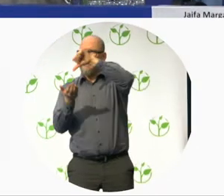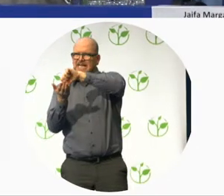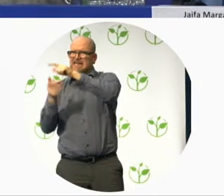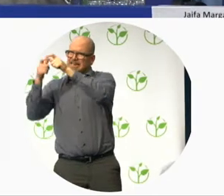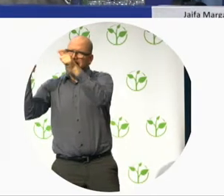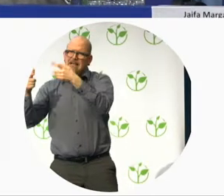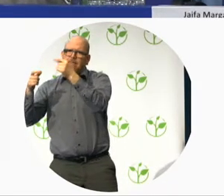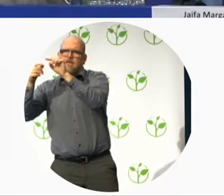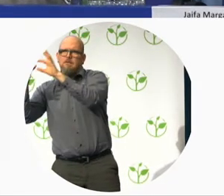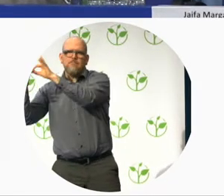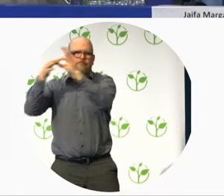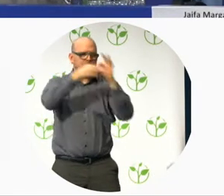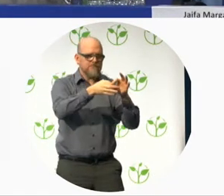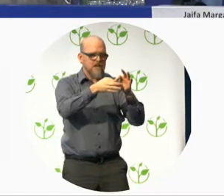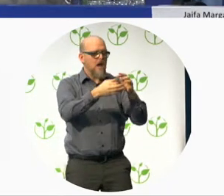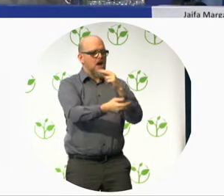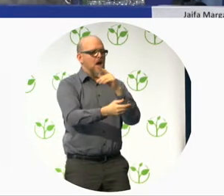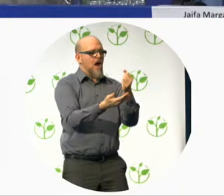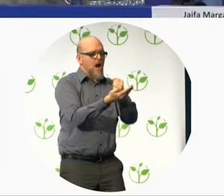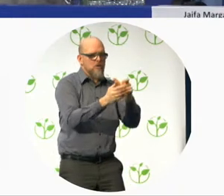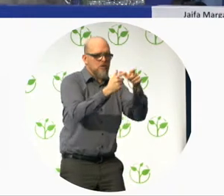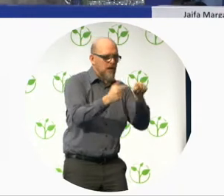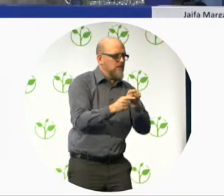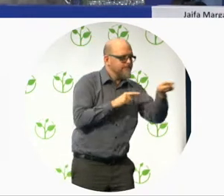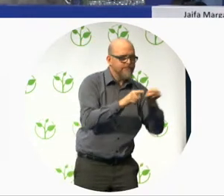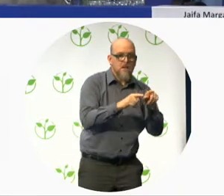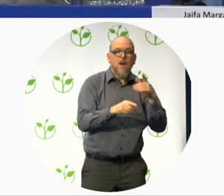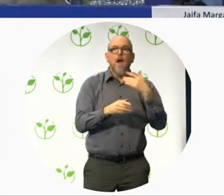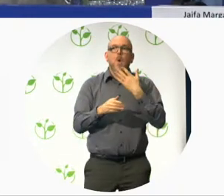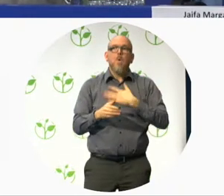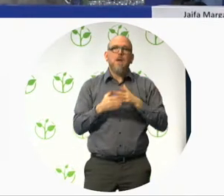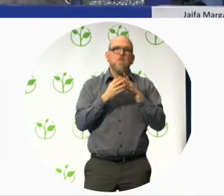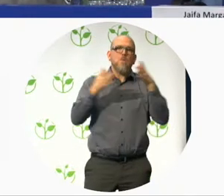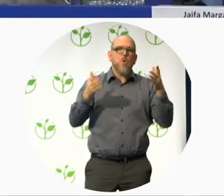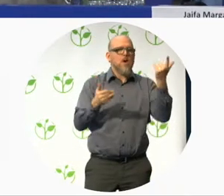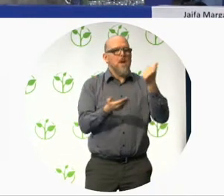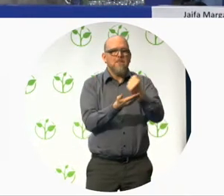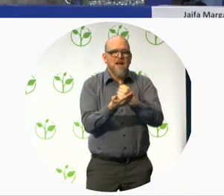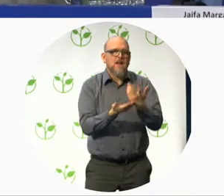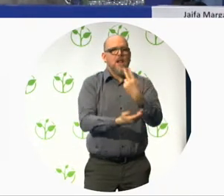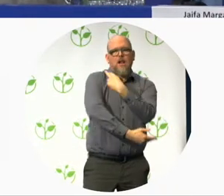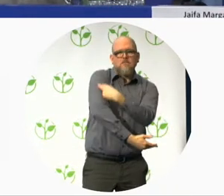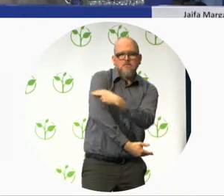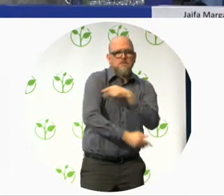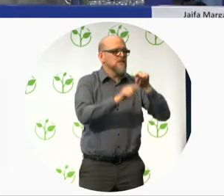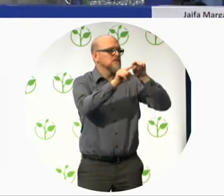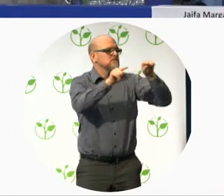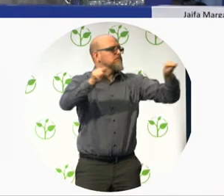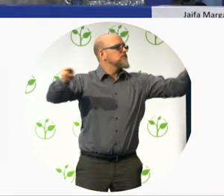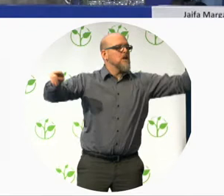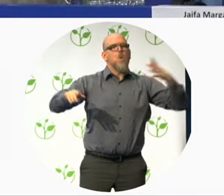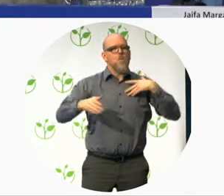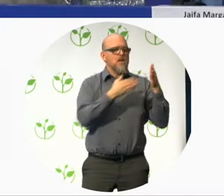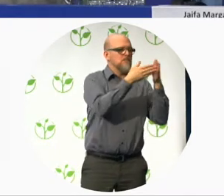and hopefully this will be extended as well to grow into all other service centers, including malls,